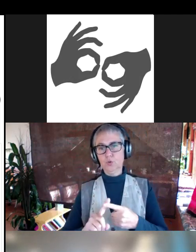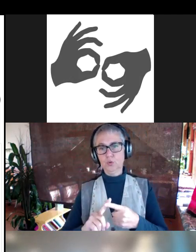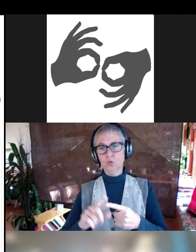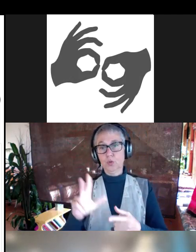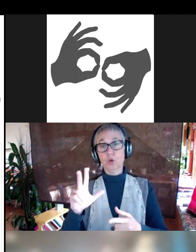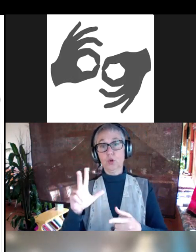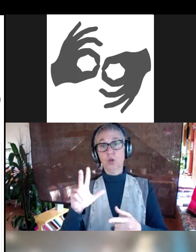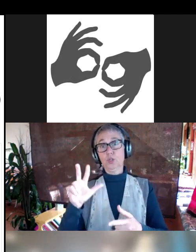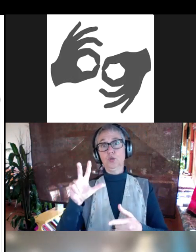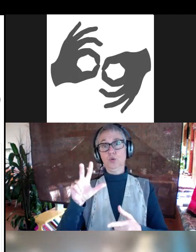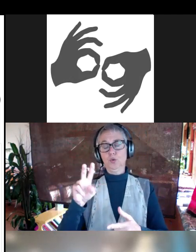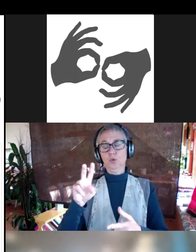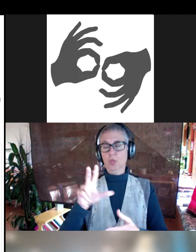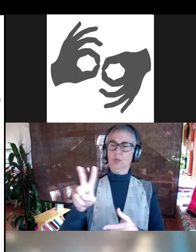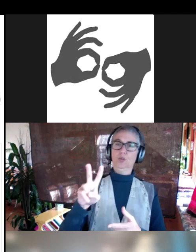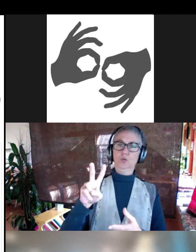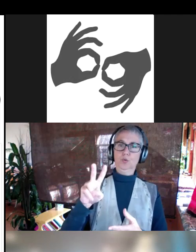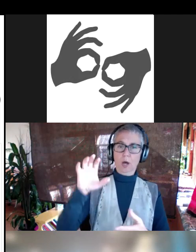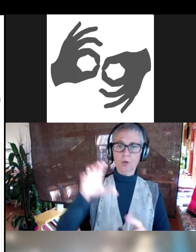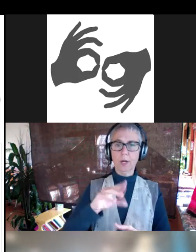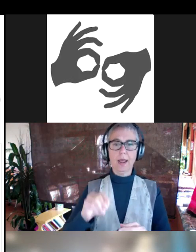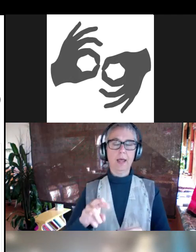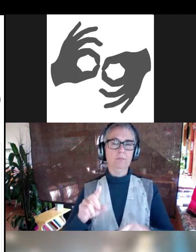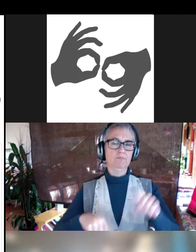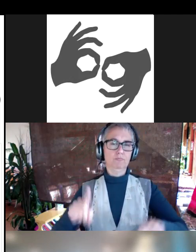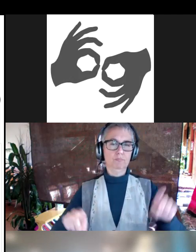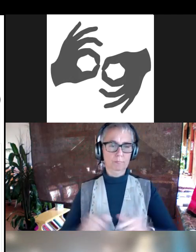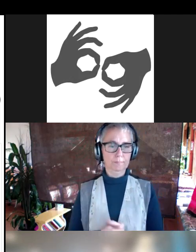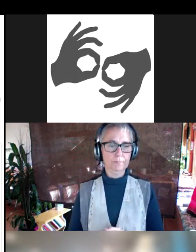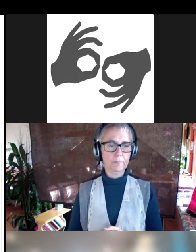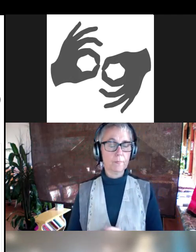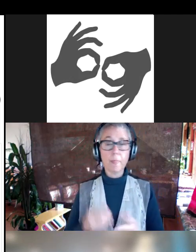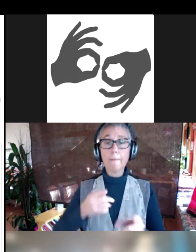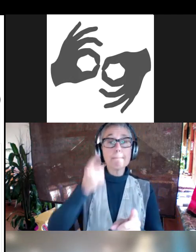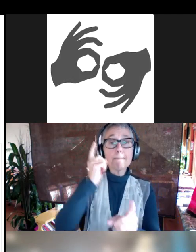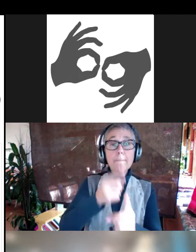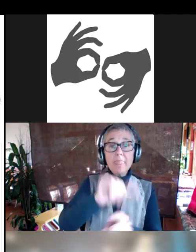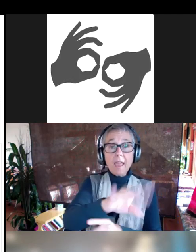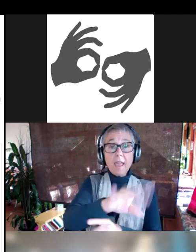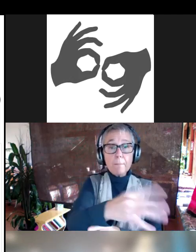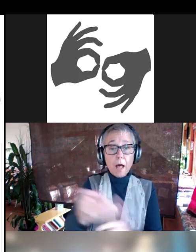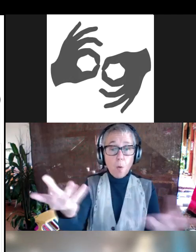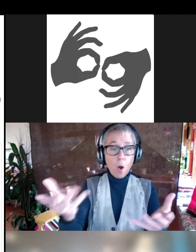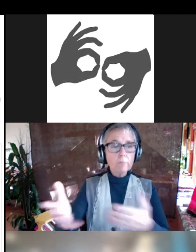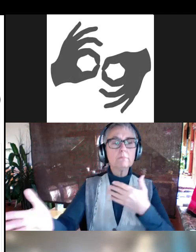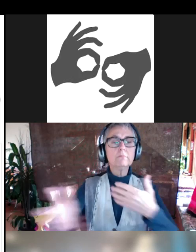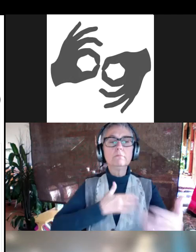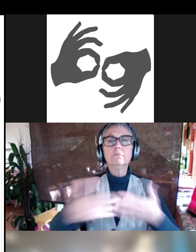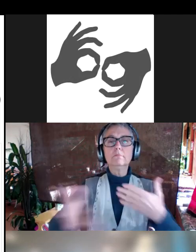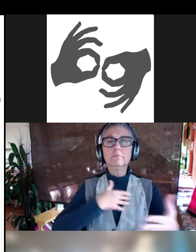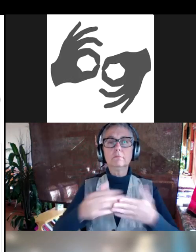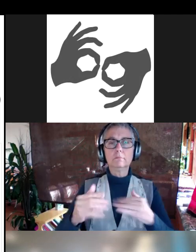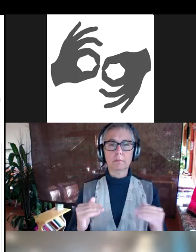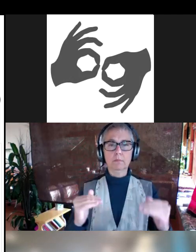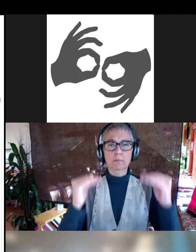There's a lot of information in here, but the key takeaway from this plot is that regardless of the threshold tested, so regardless of